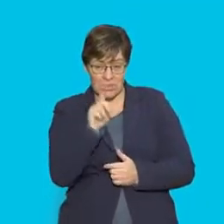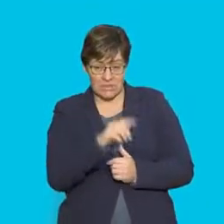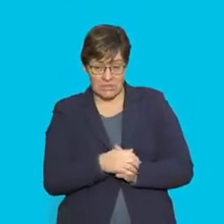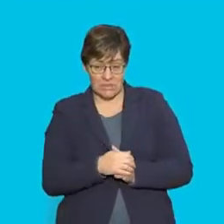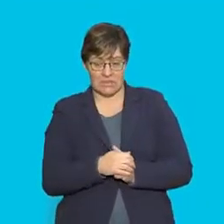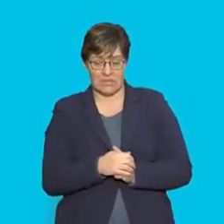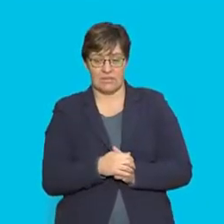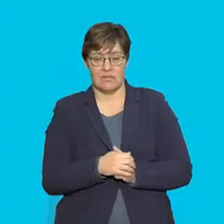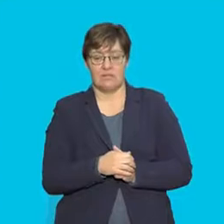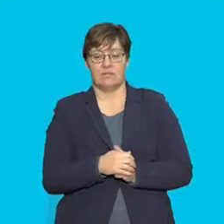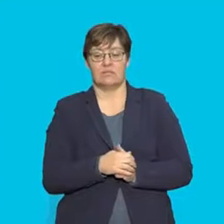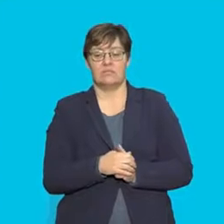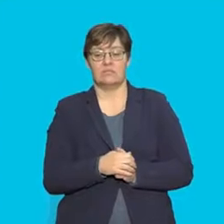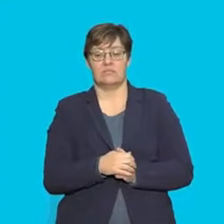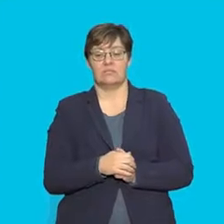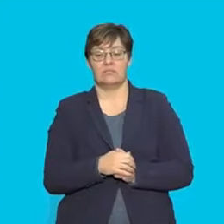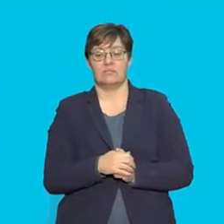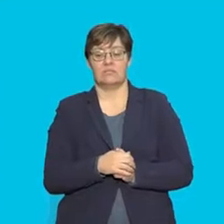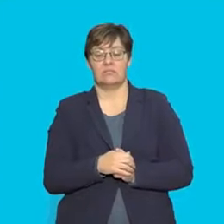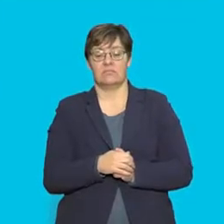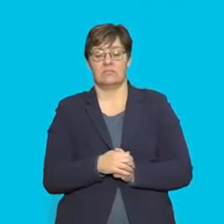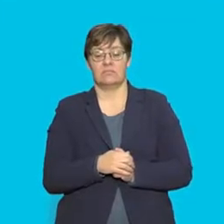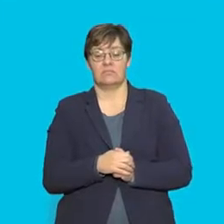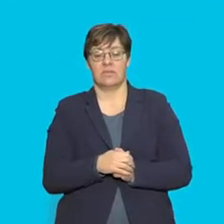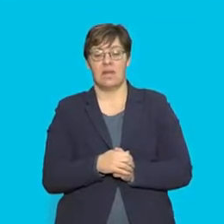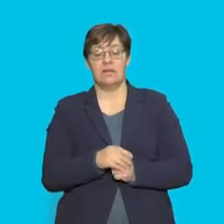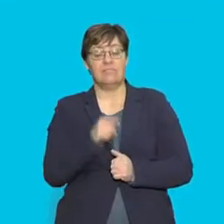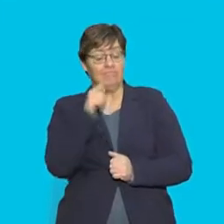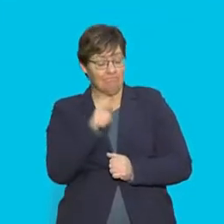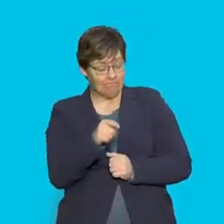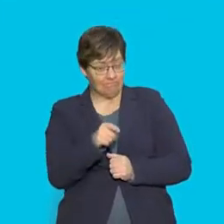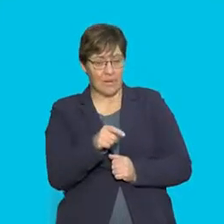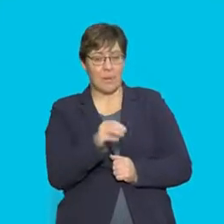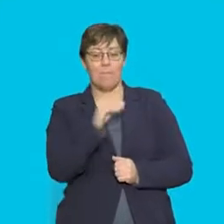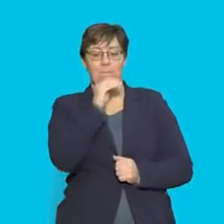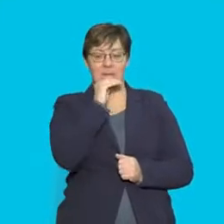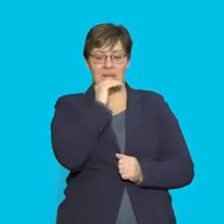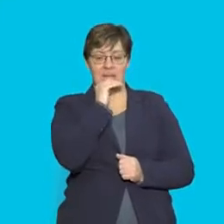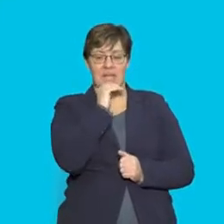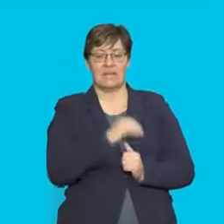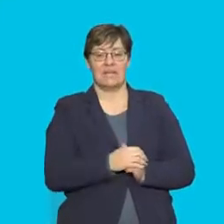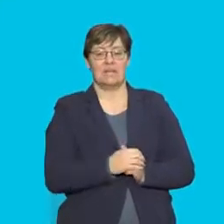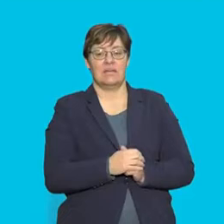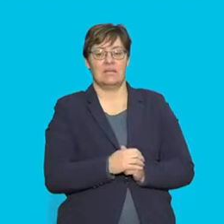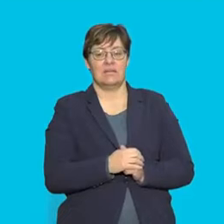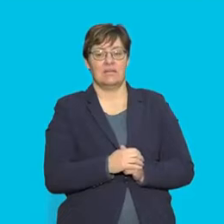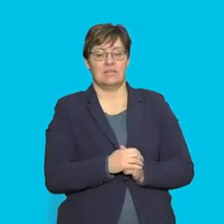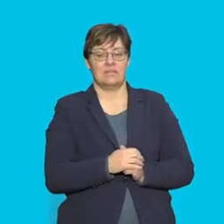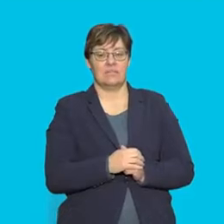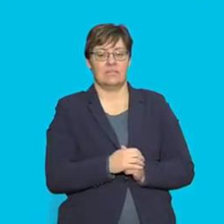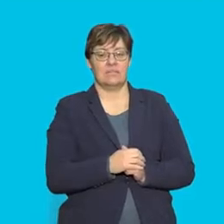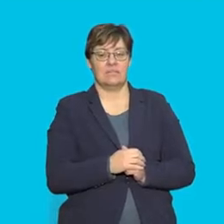means? Thus, which is what I want to now conclude, I will then say